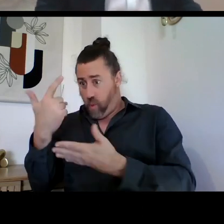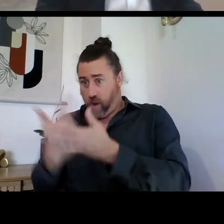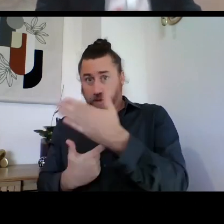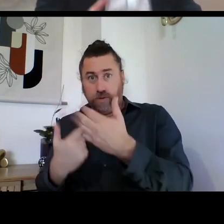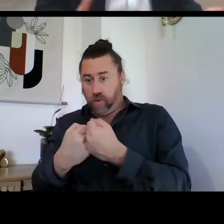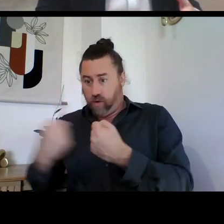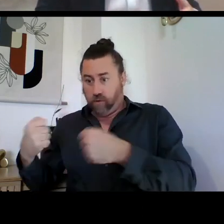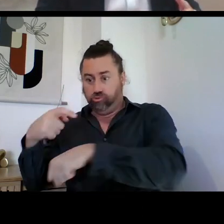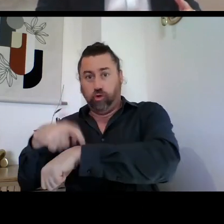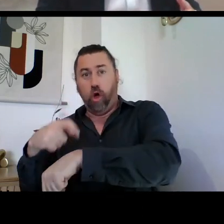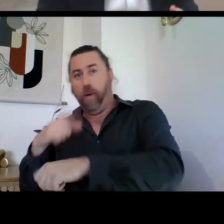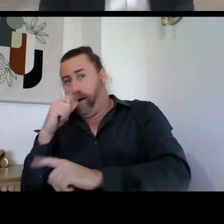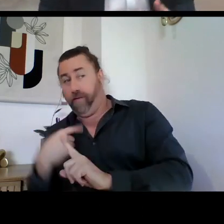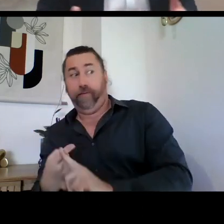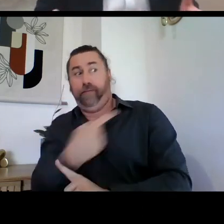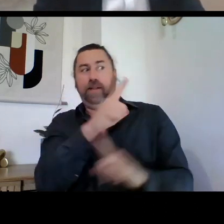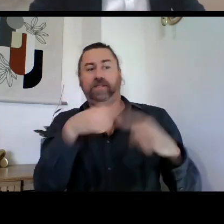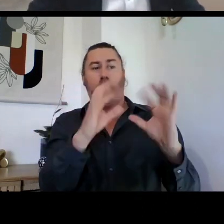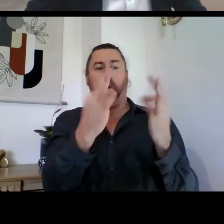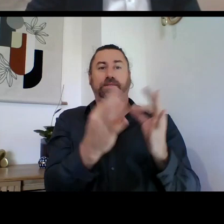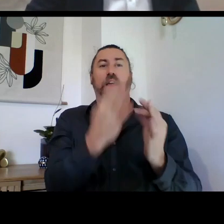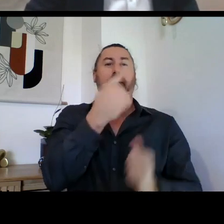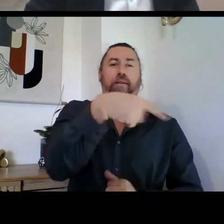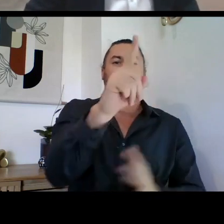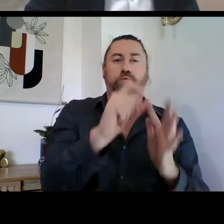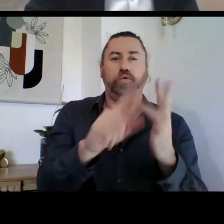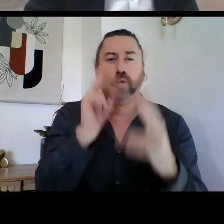a different organisation to be able to complete them.